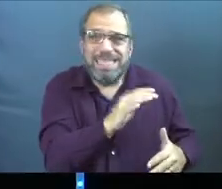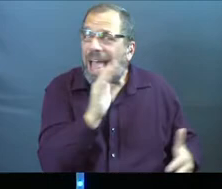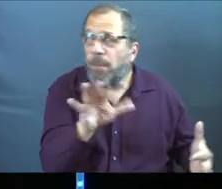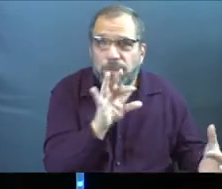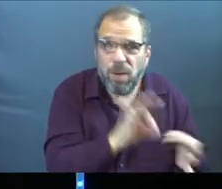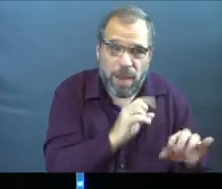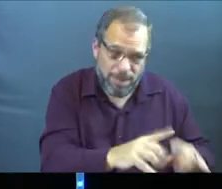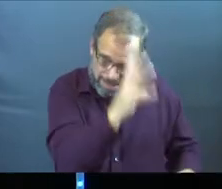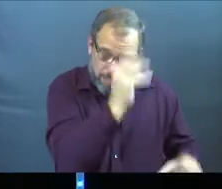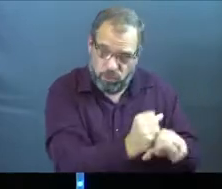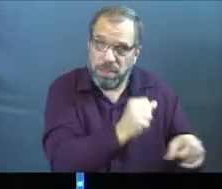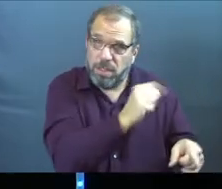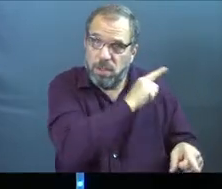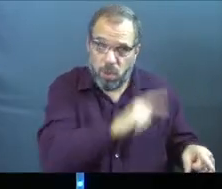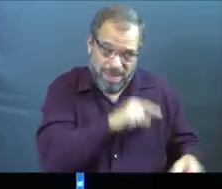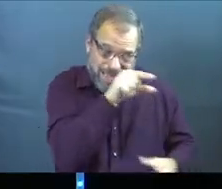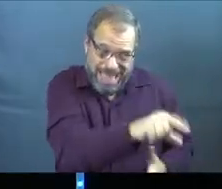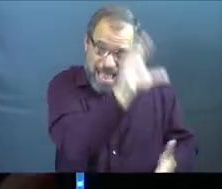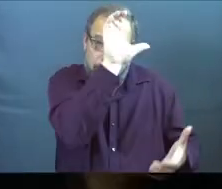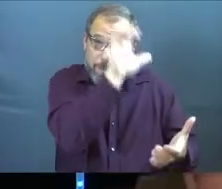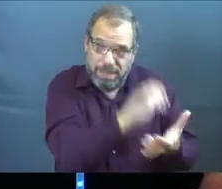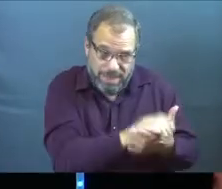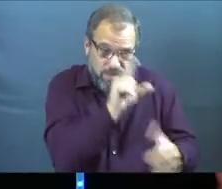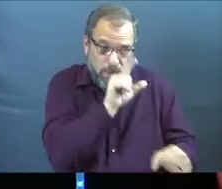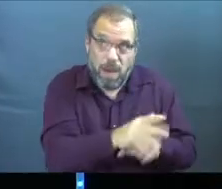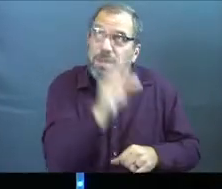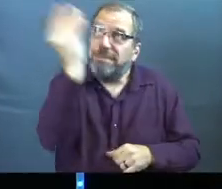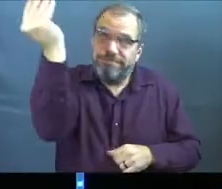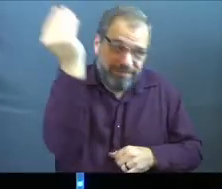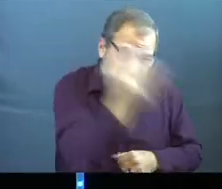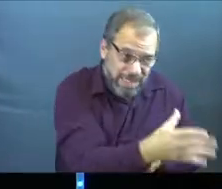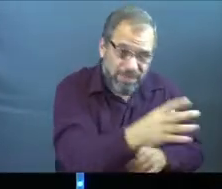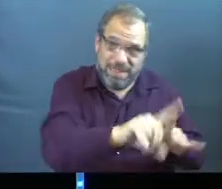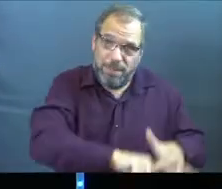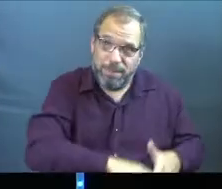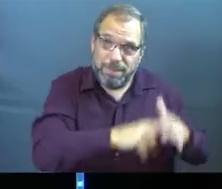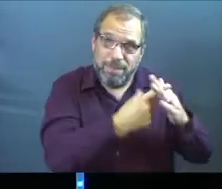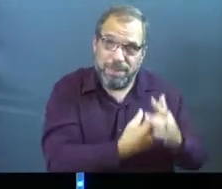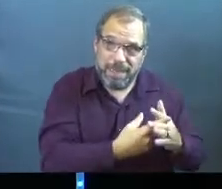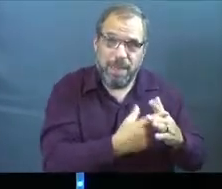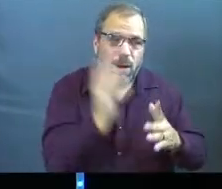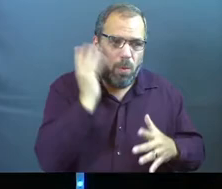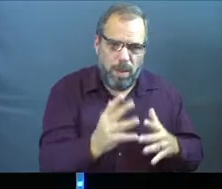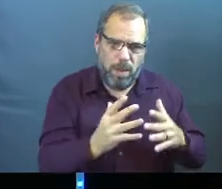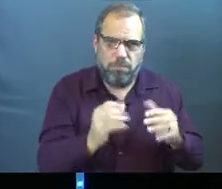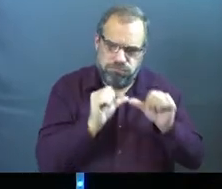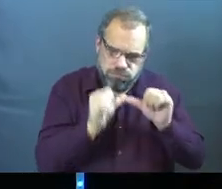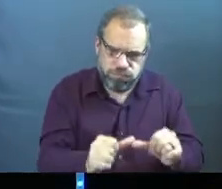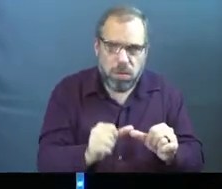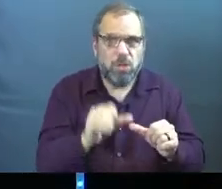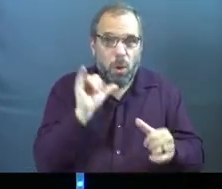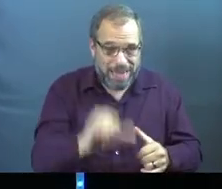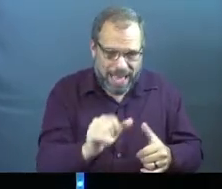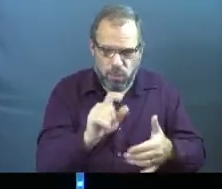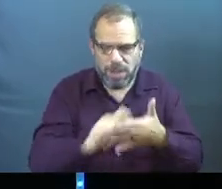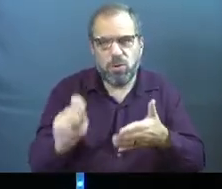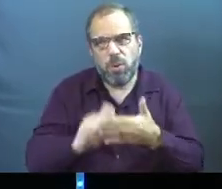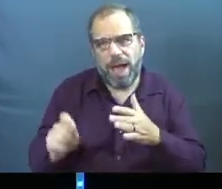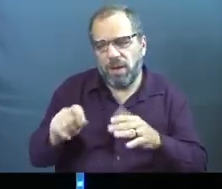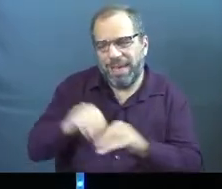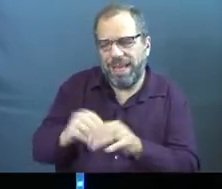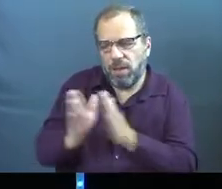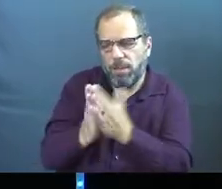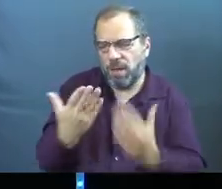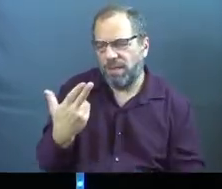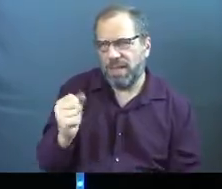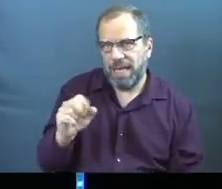imperfect, but they trusted the Lord. They believed that the promises that God had given in the very beginning were going to hold true. And so that's what the writer of Hebrews is showing